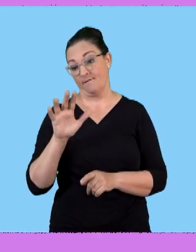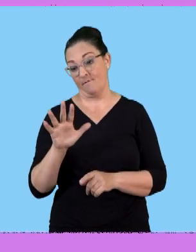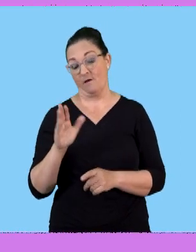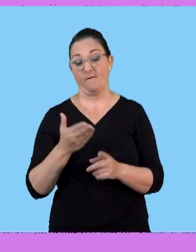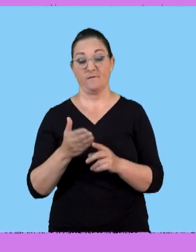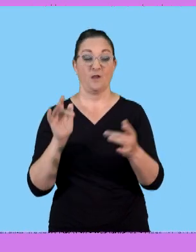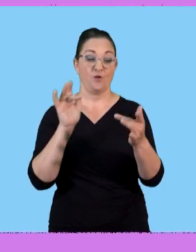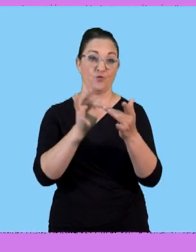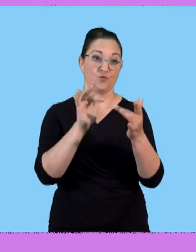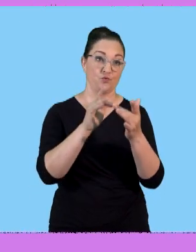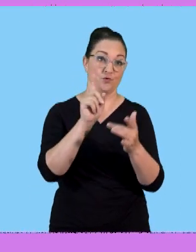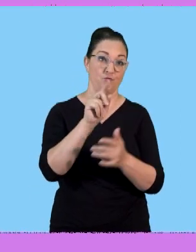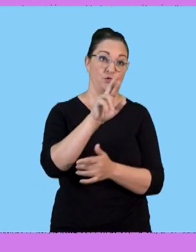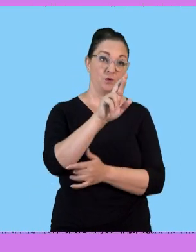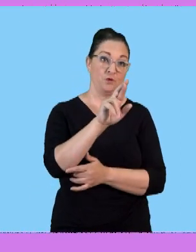and then I connect with the